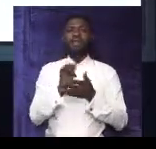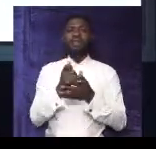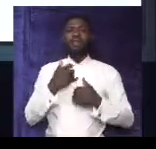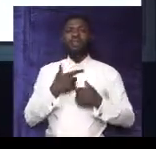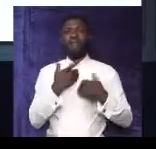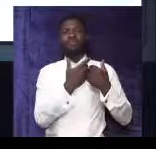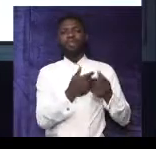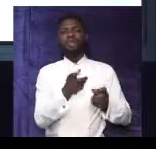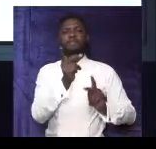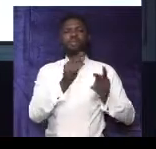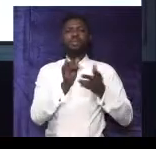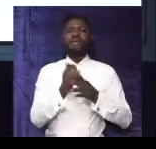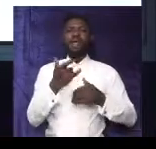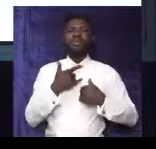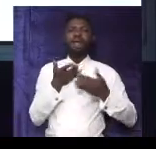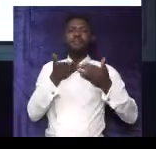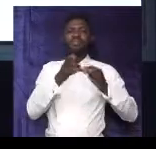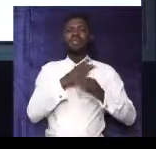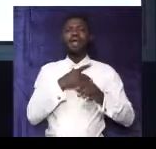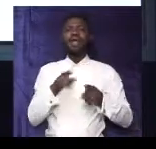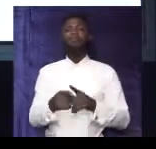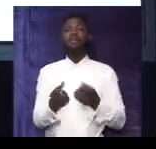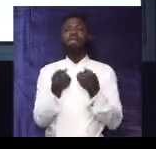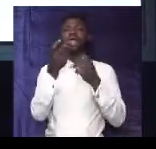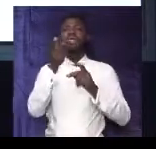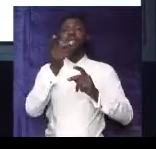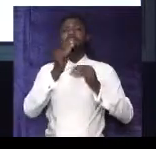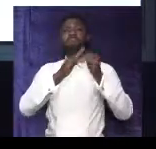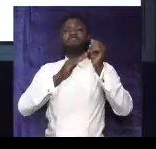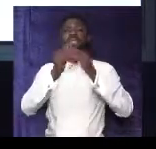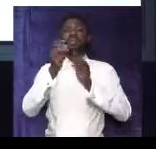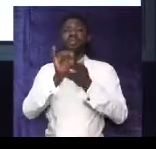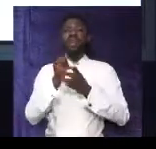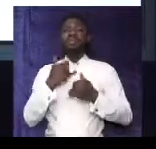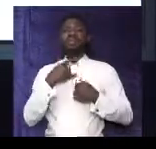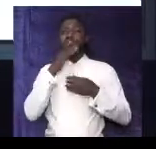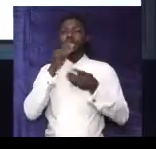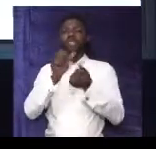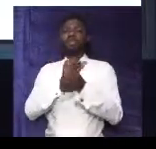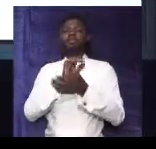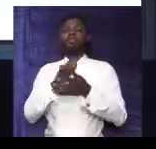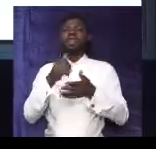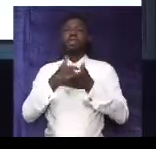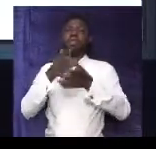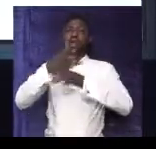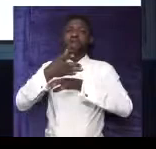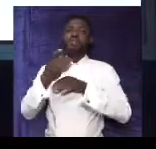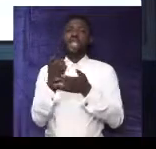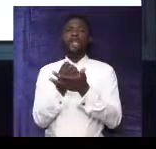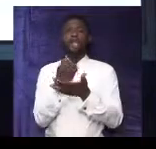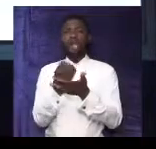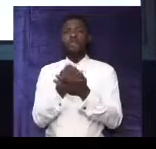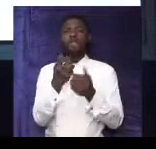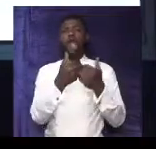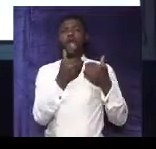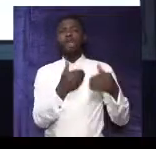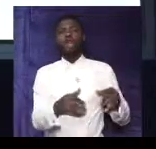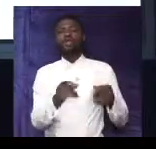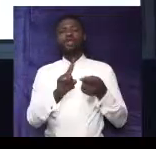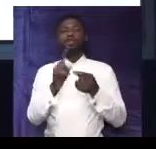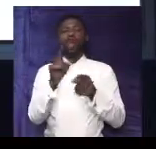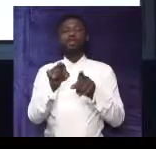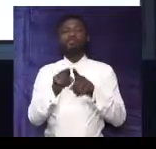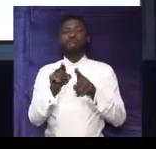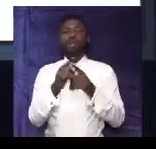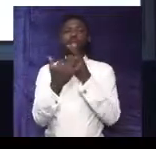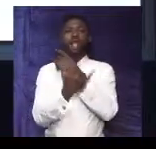that have lost, people that have died, and so many buildings that have been destroyed. So it will cause economic loss